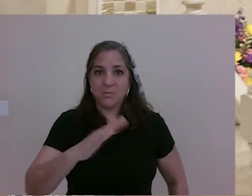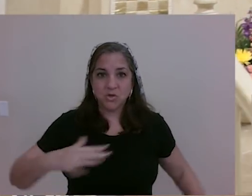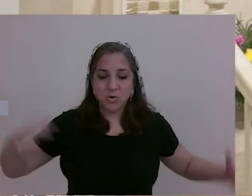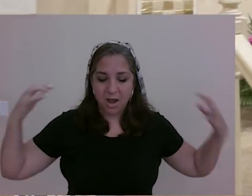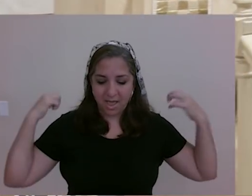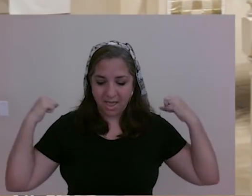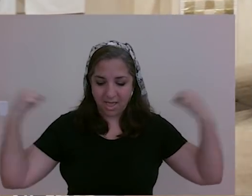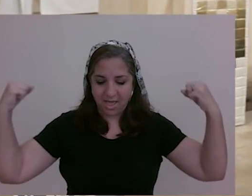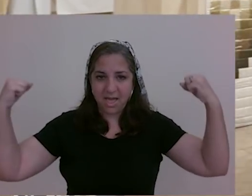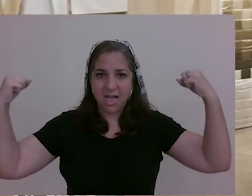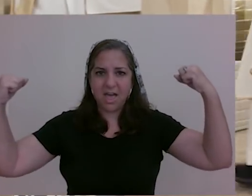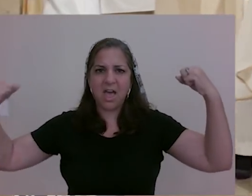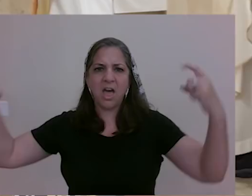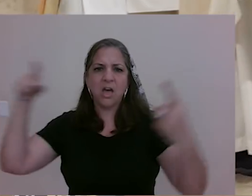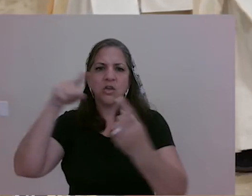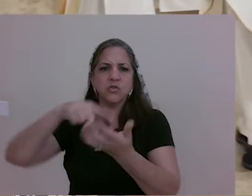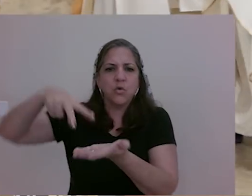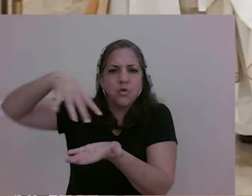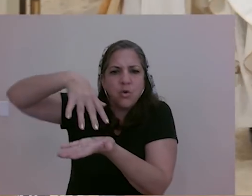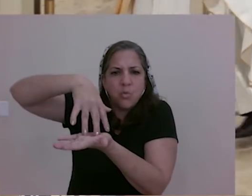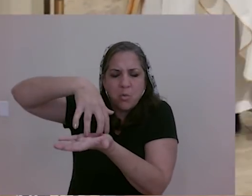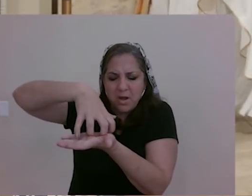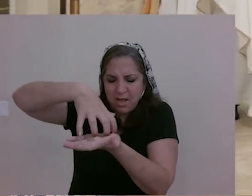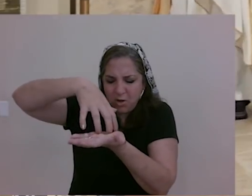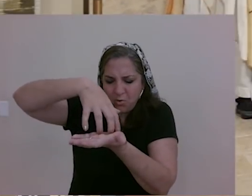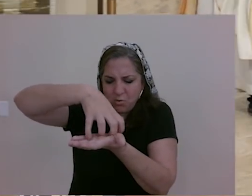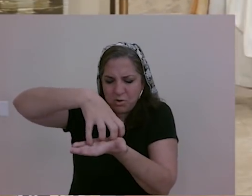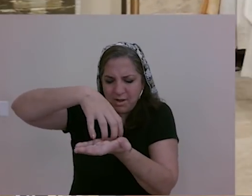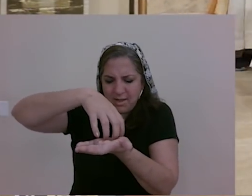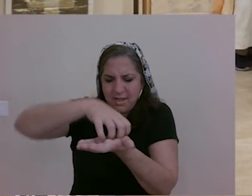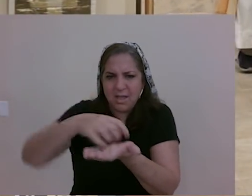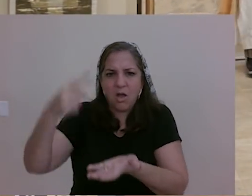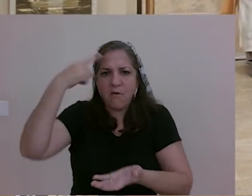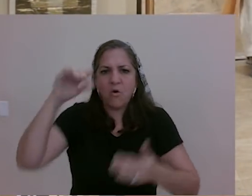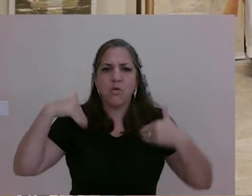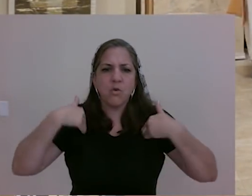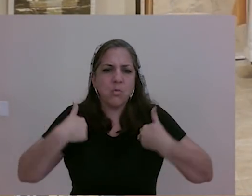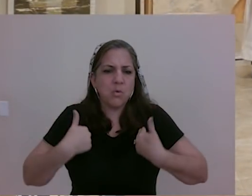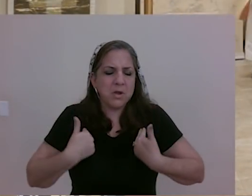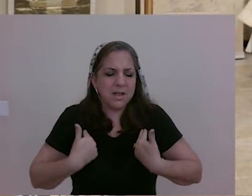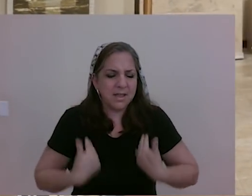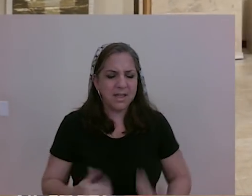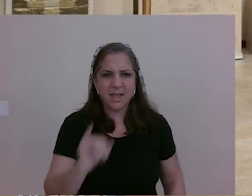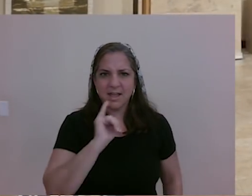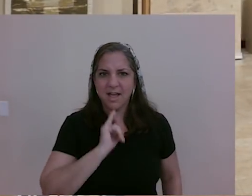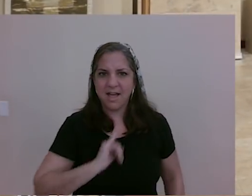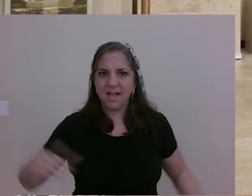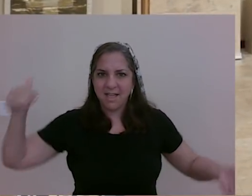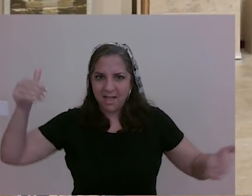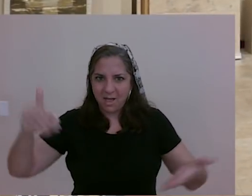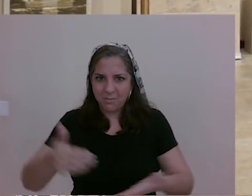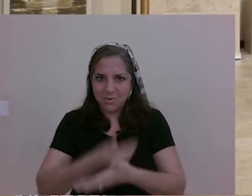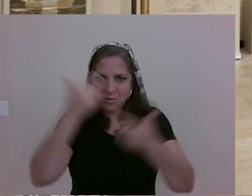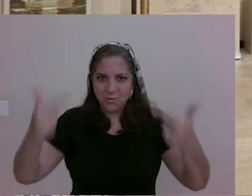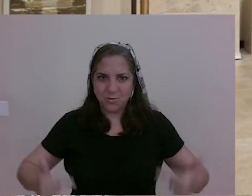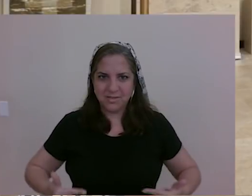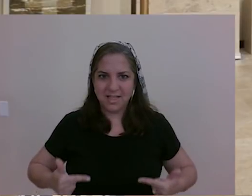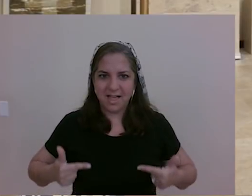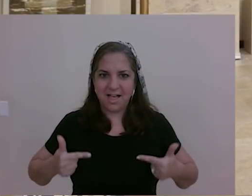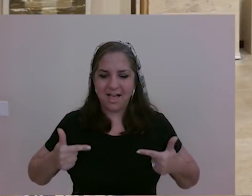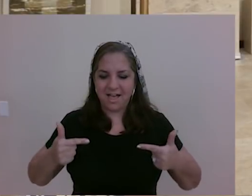I am strength to the weary, to the weak I am